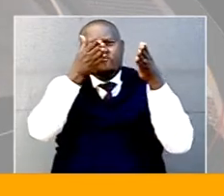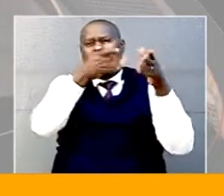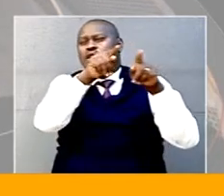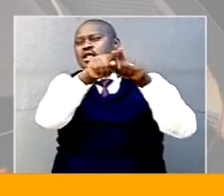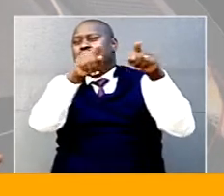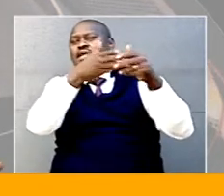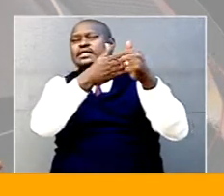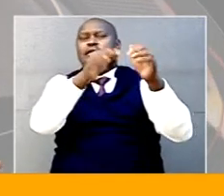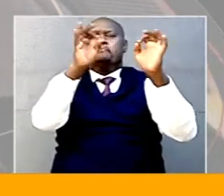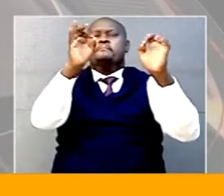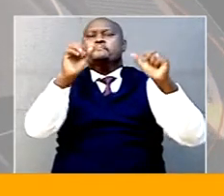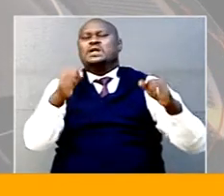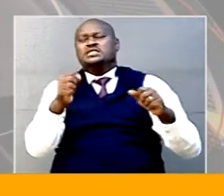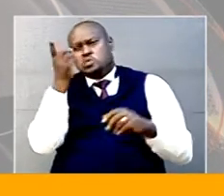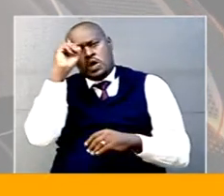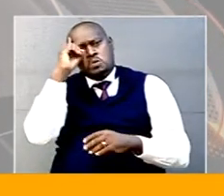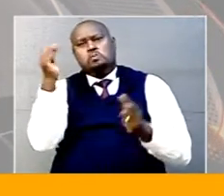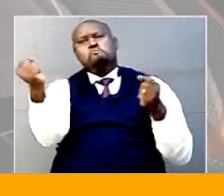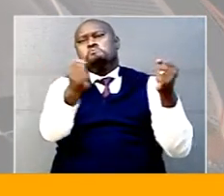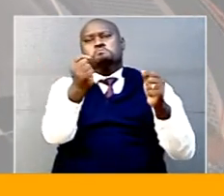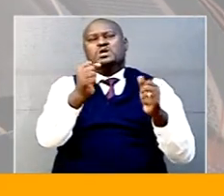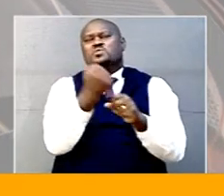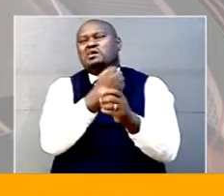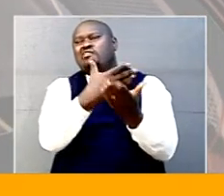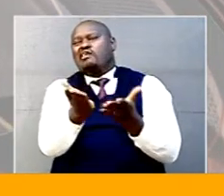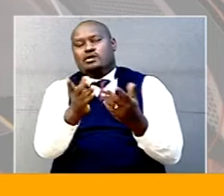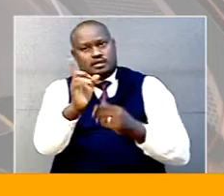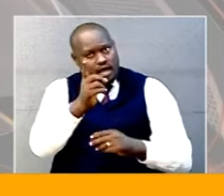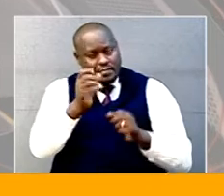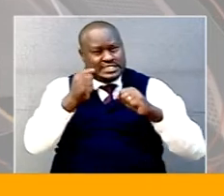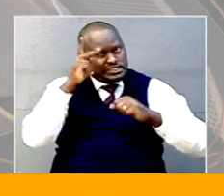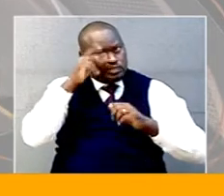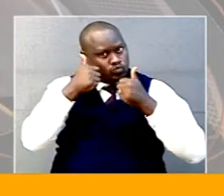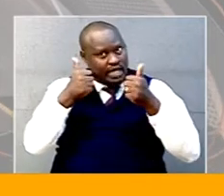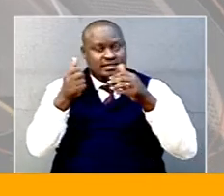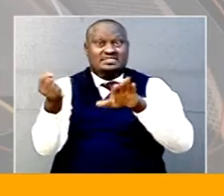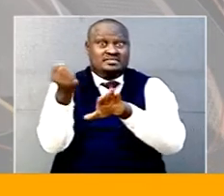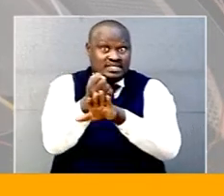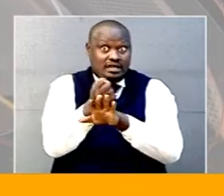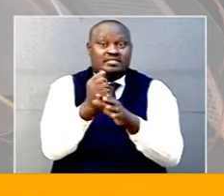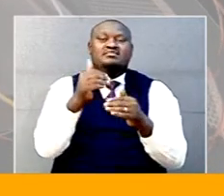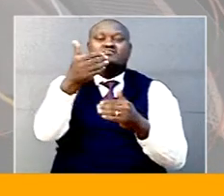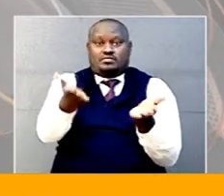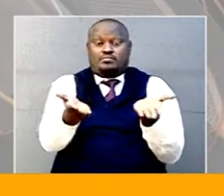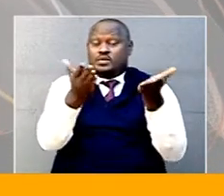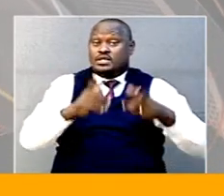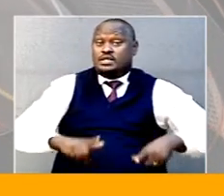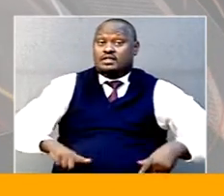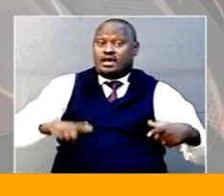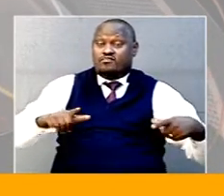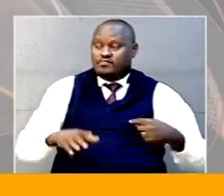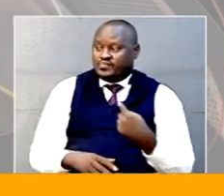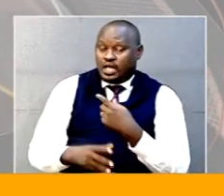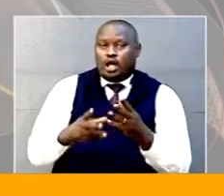having well-educated and properly skilled leaders to improve the lives of communities. This was during the launch of the publication,